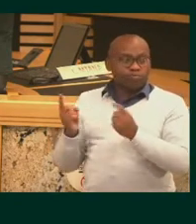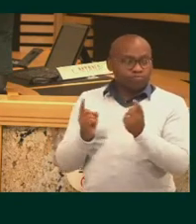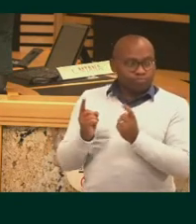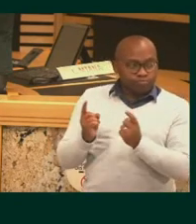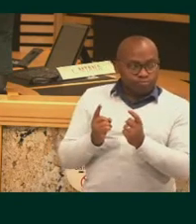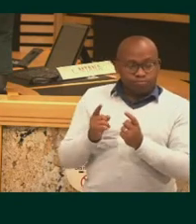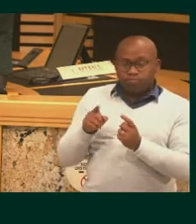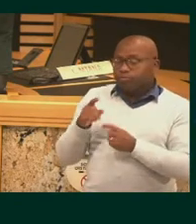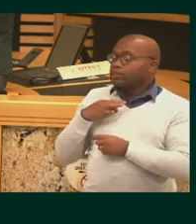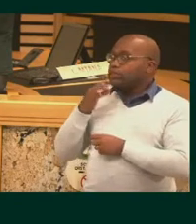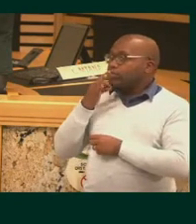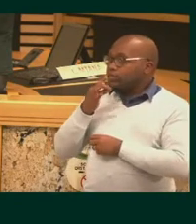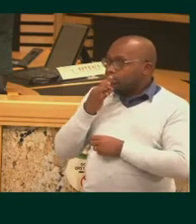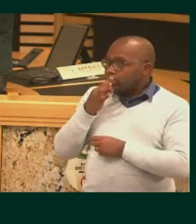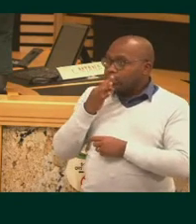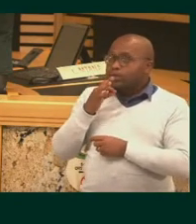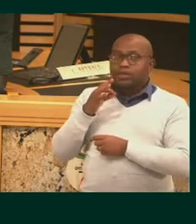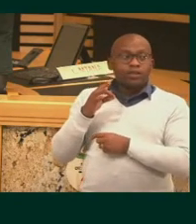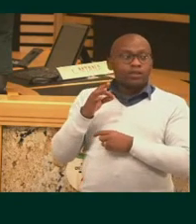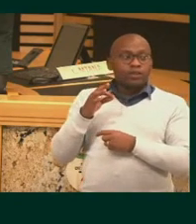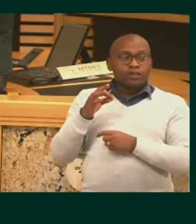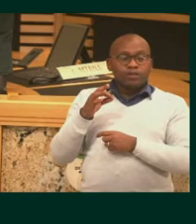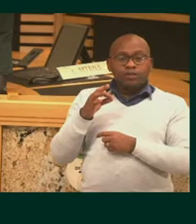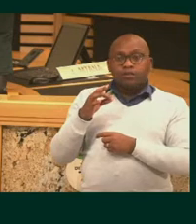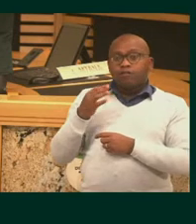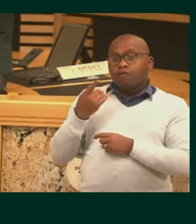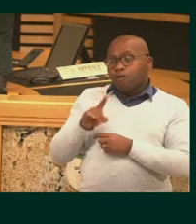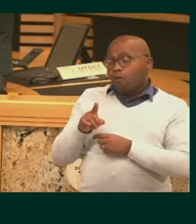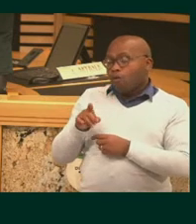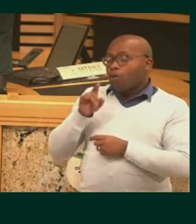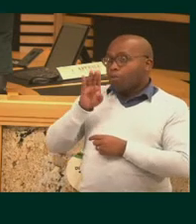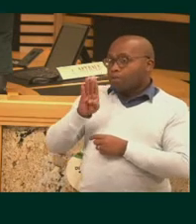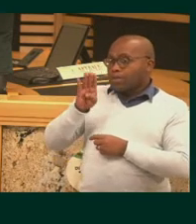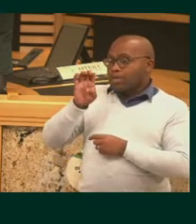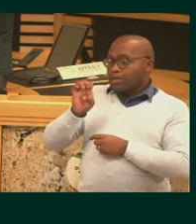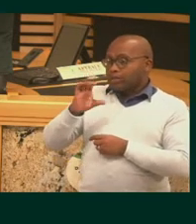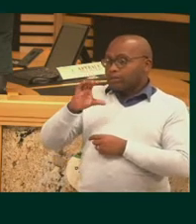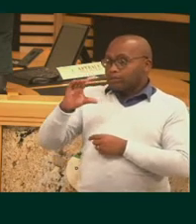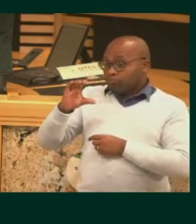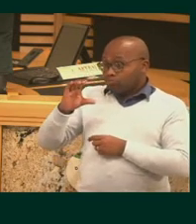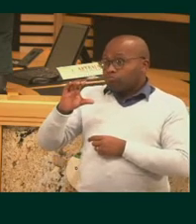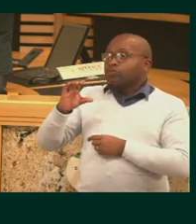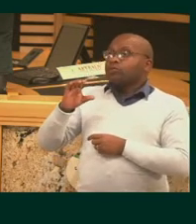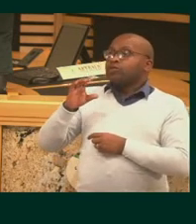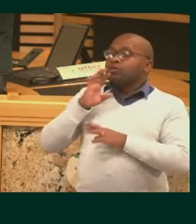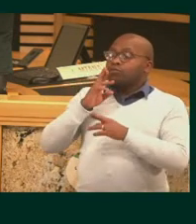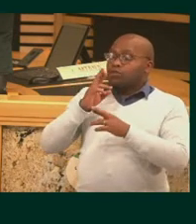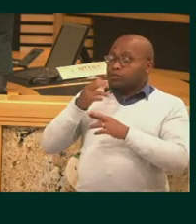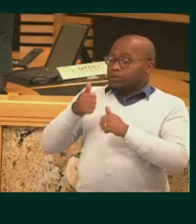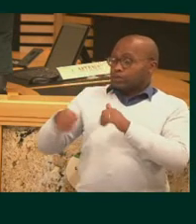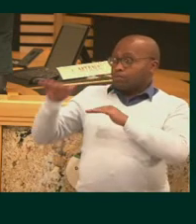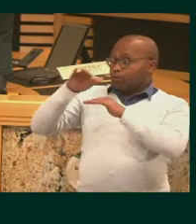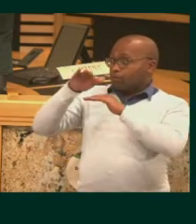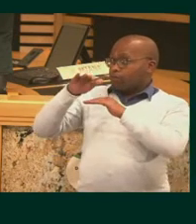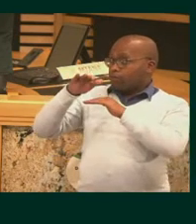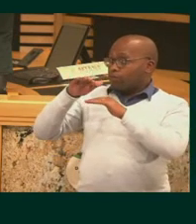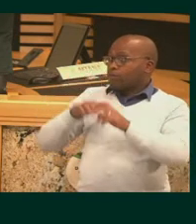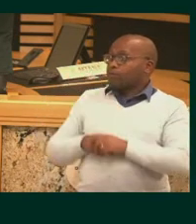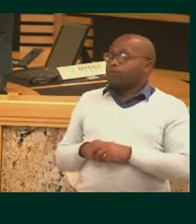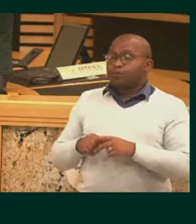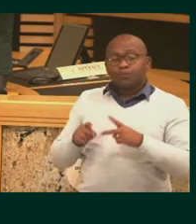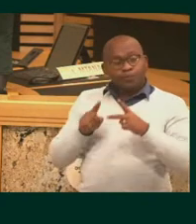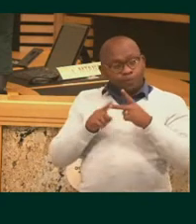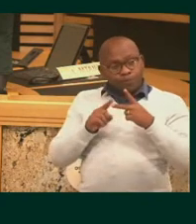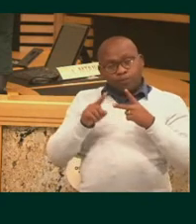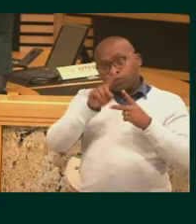premier meets the mecs on the needs basis for BC response above question two if I may go